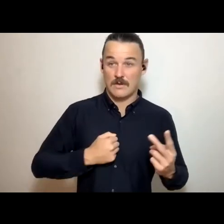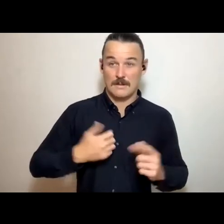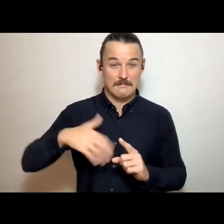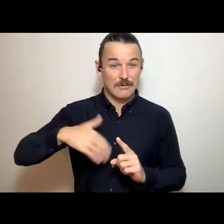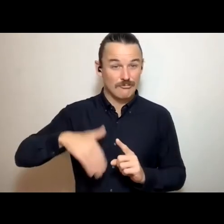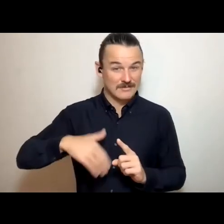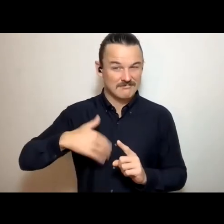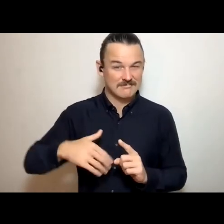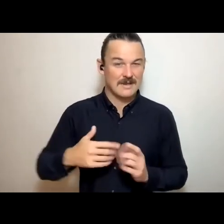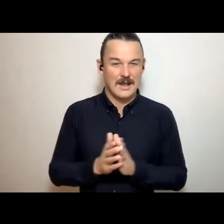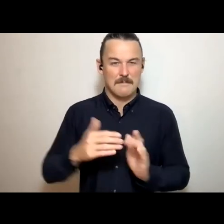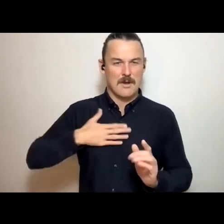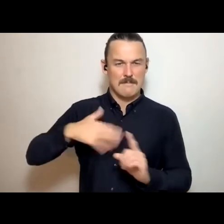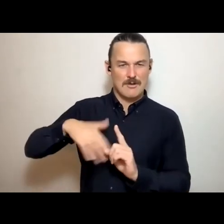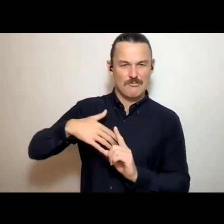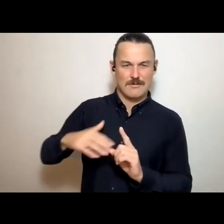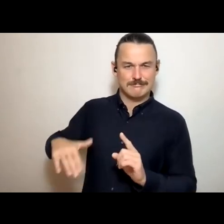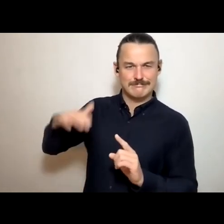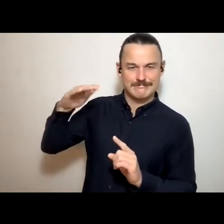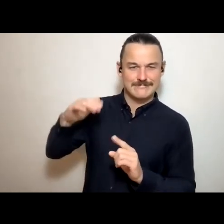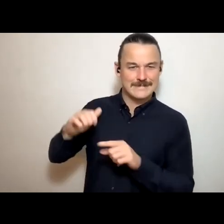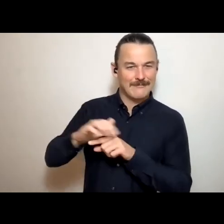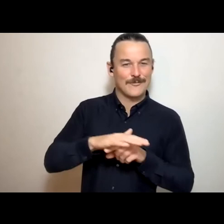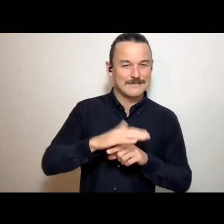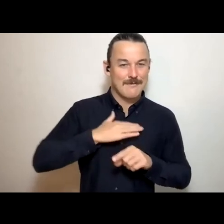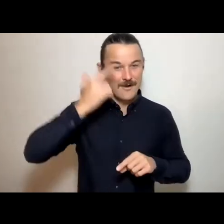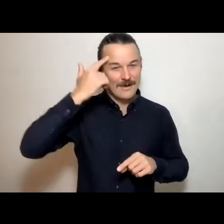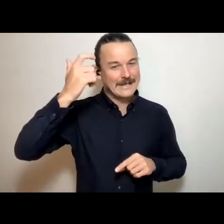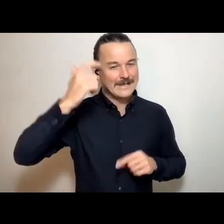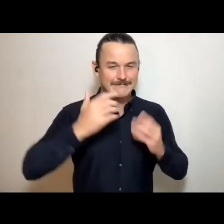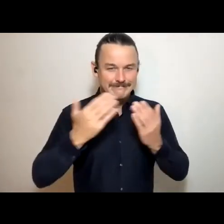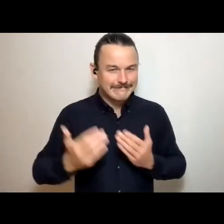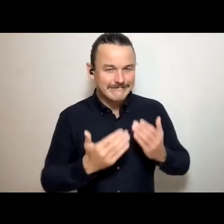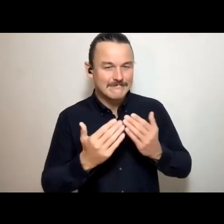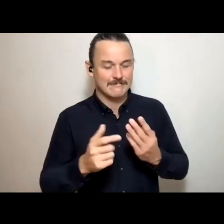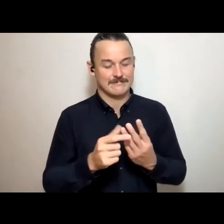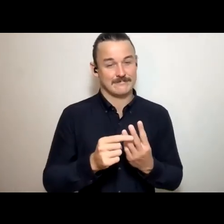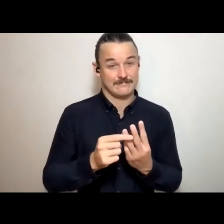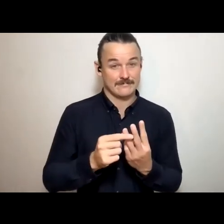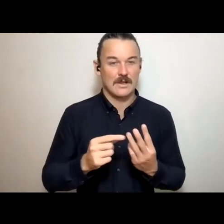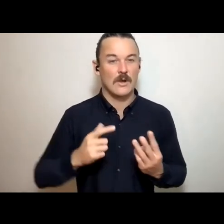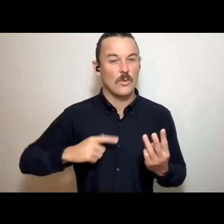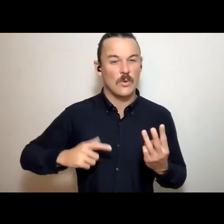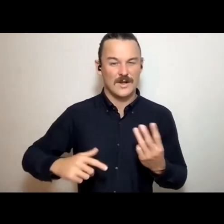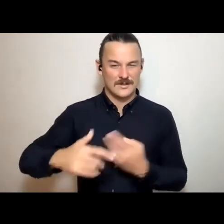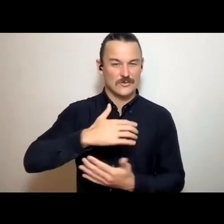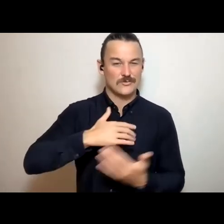the ideas. And also, finally, why sociology is important